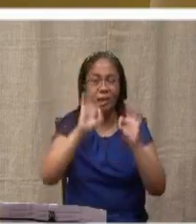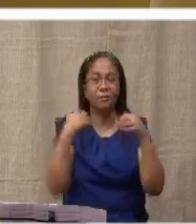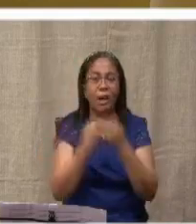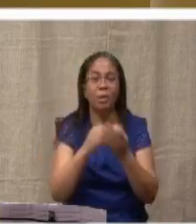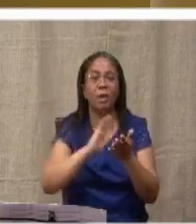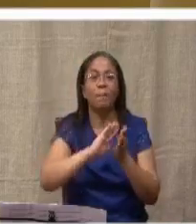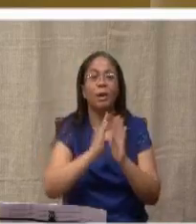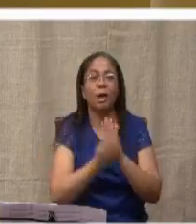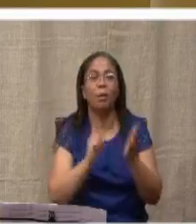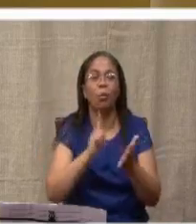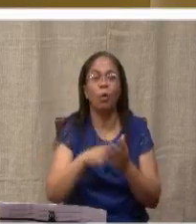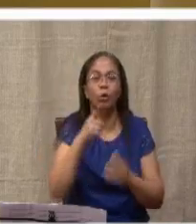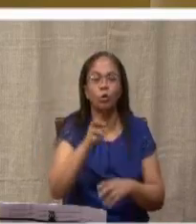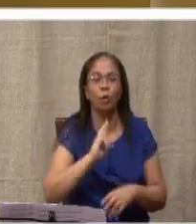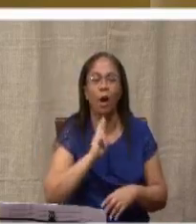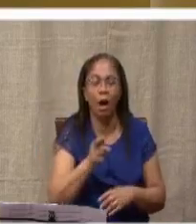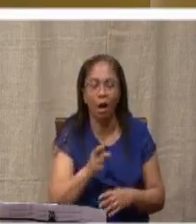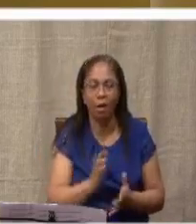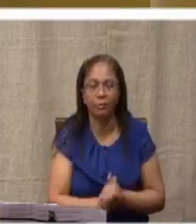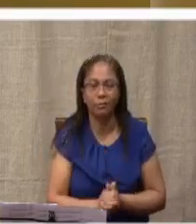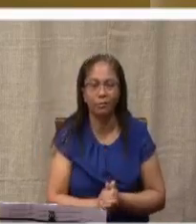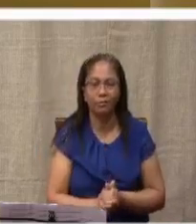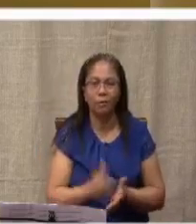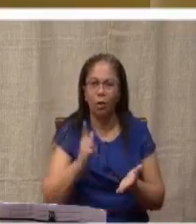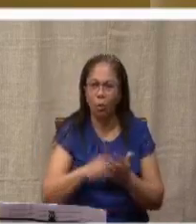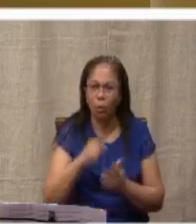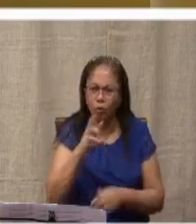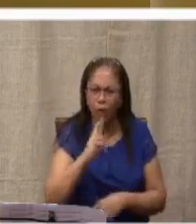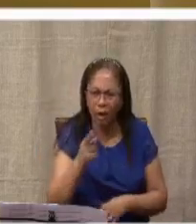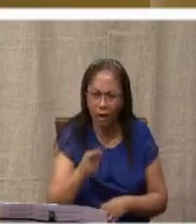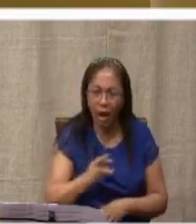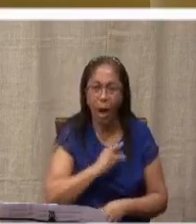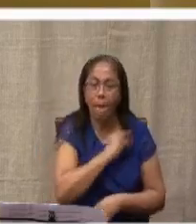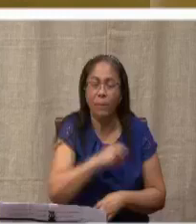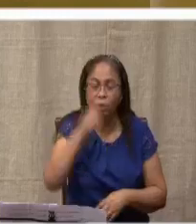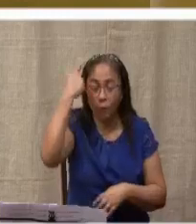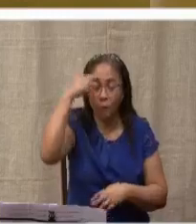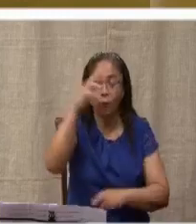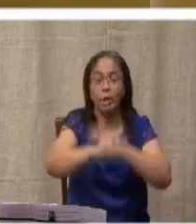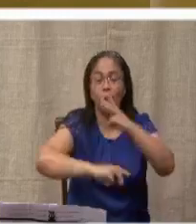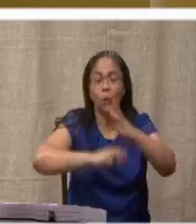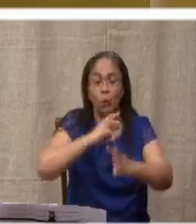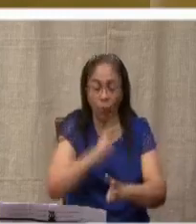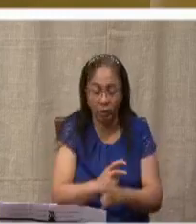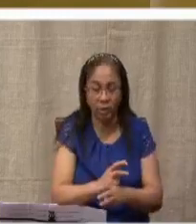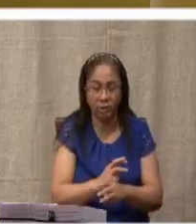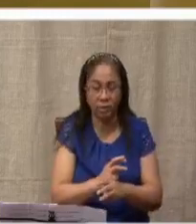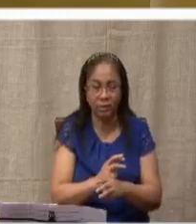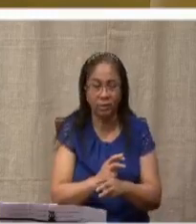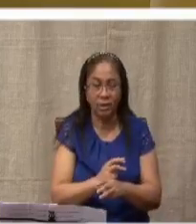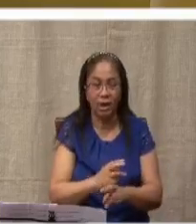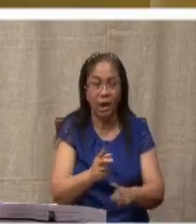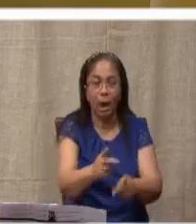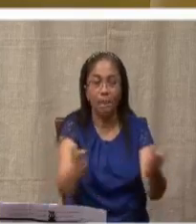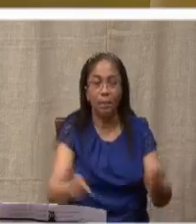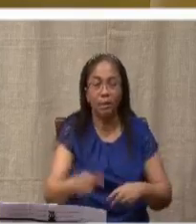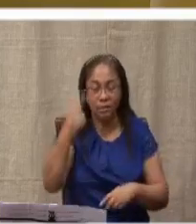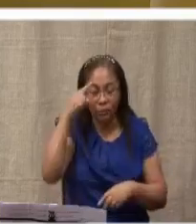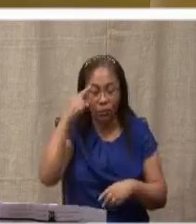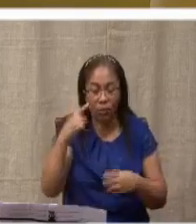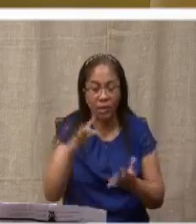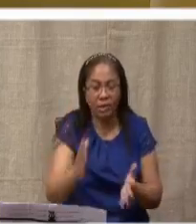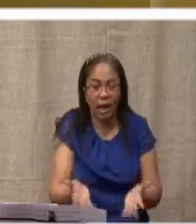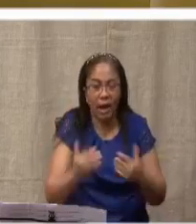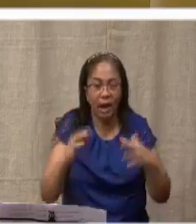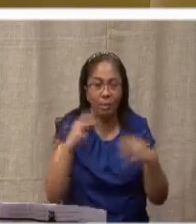you are and what you are is a mission to the world what you are is a source of healing to the nations